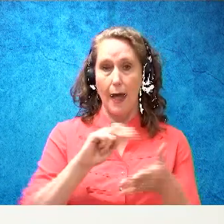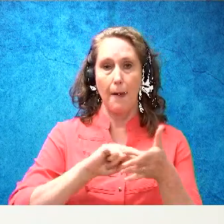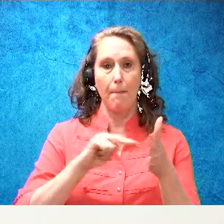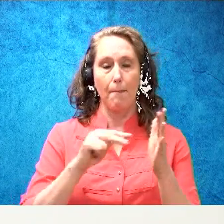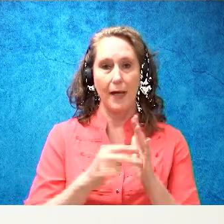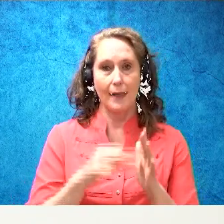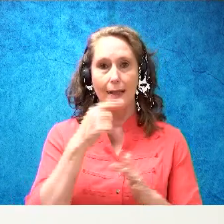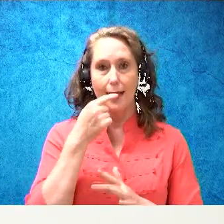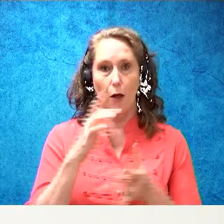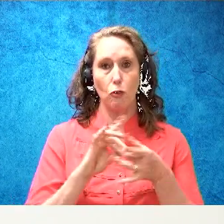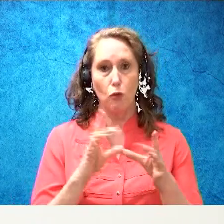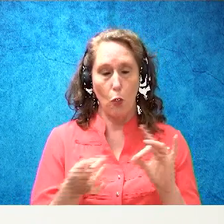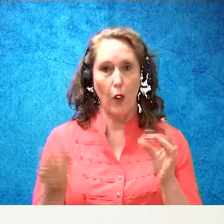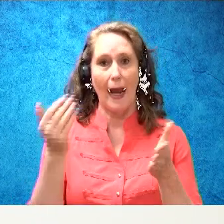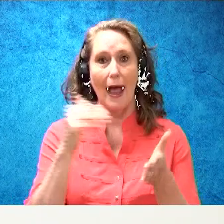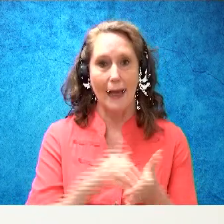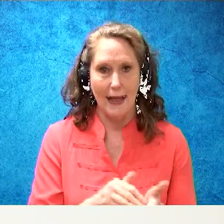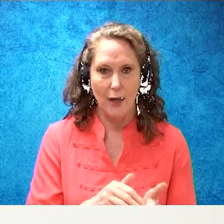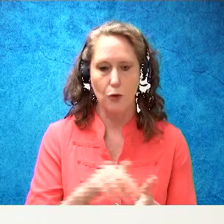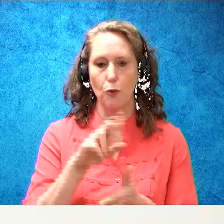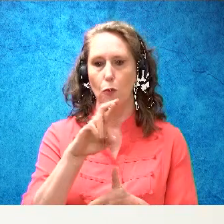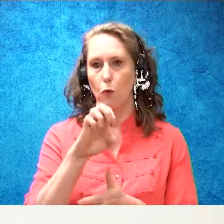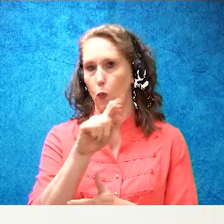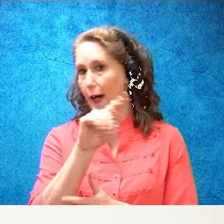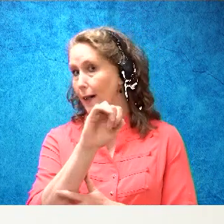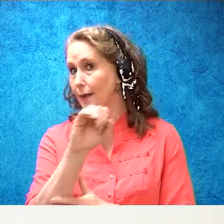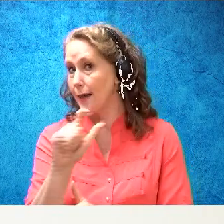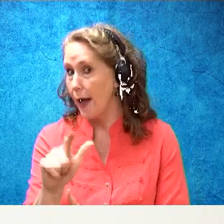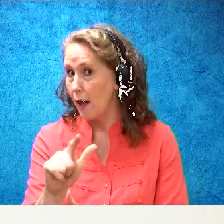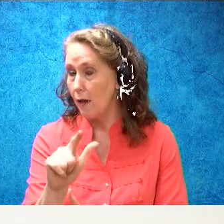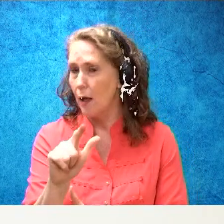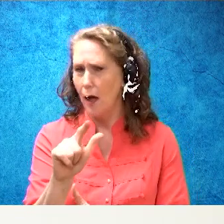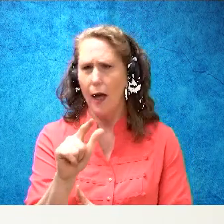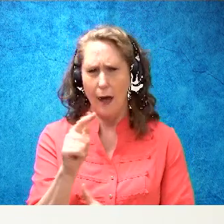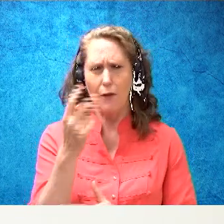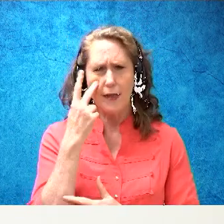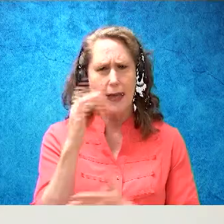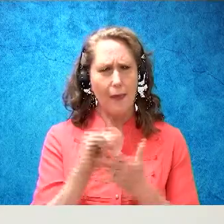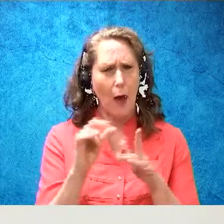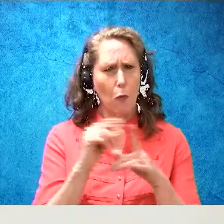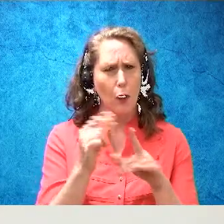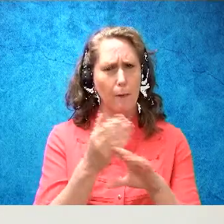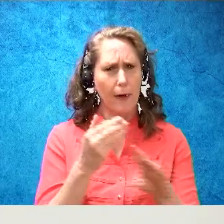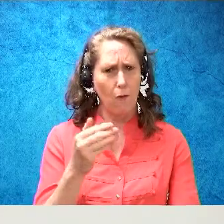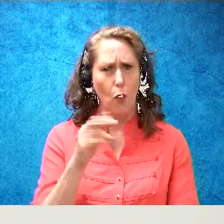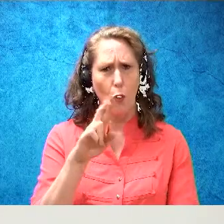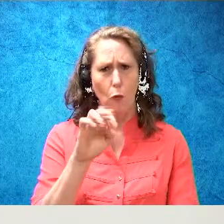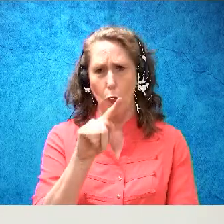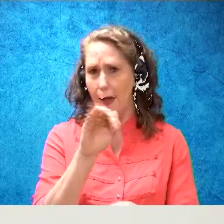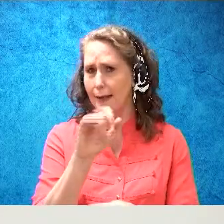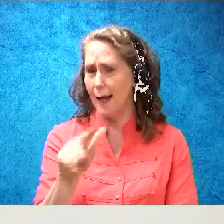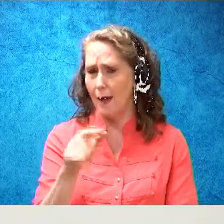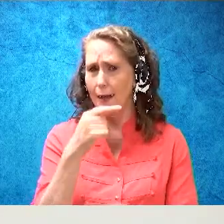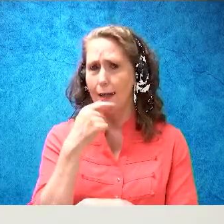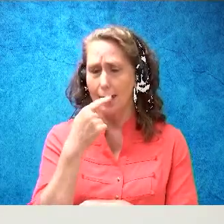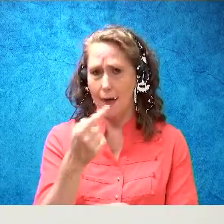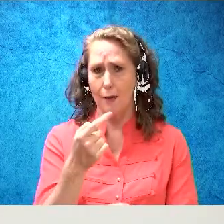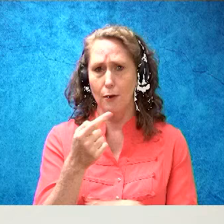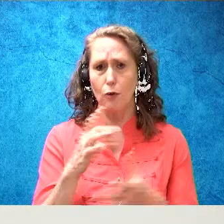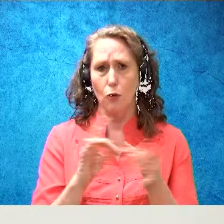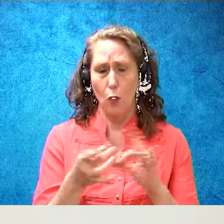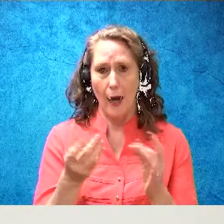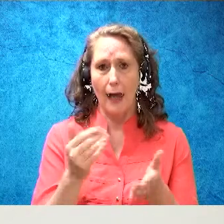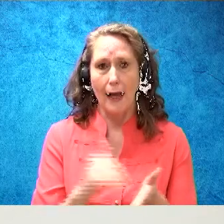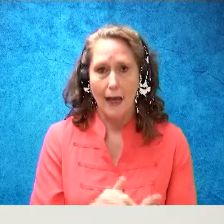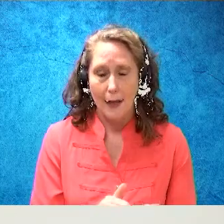retell a story. Have you ever heard of the word retell before? I'm sure you have. I'm sure your teachers have already taught you